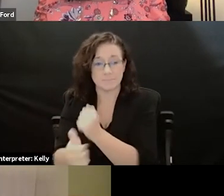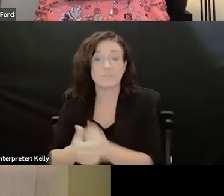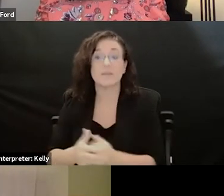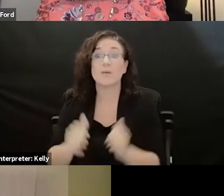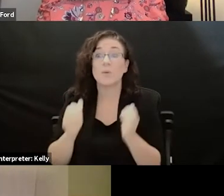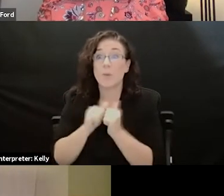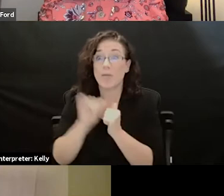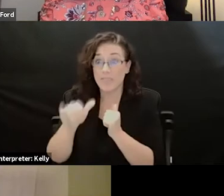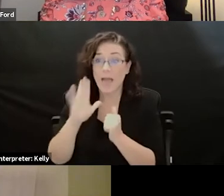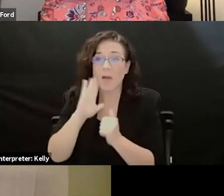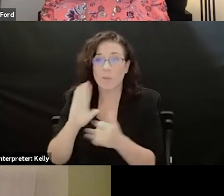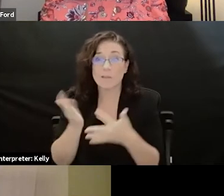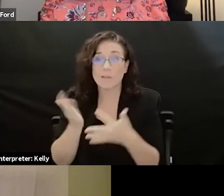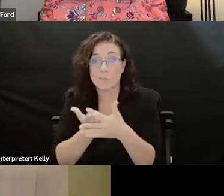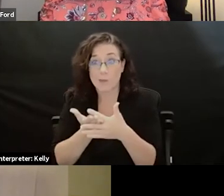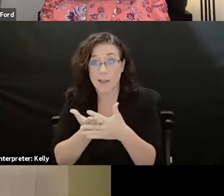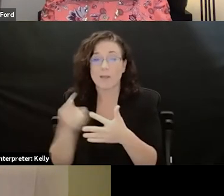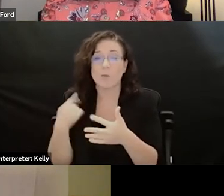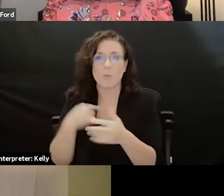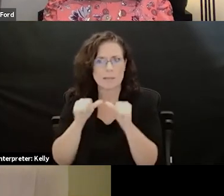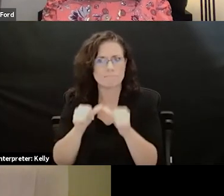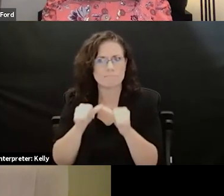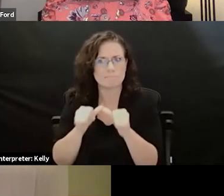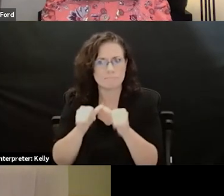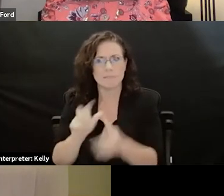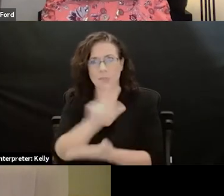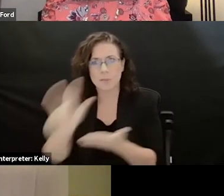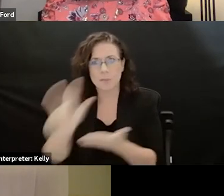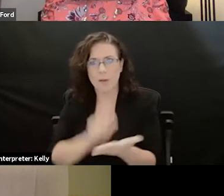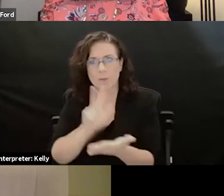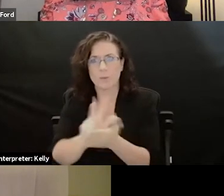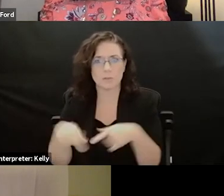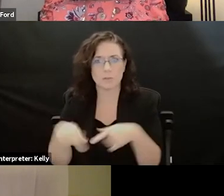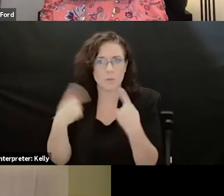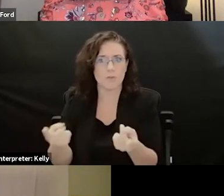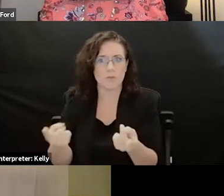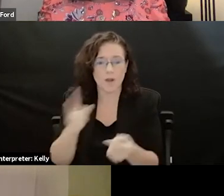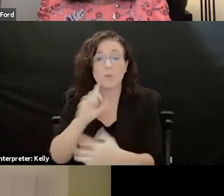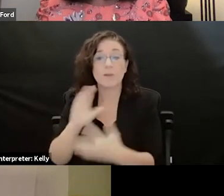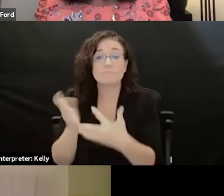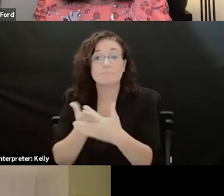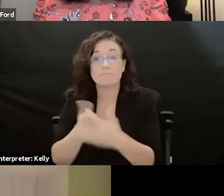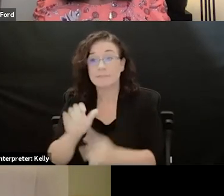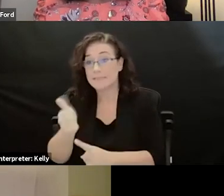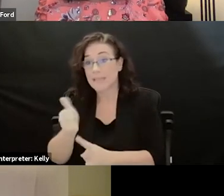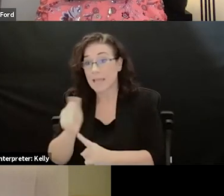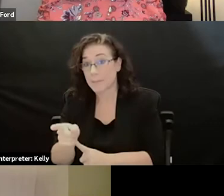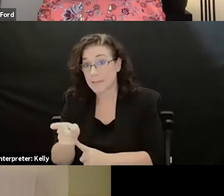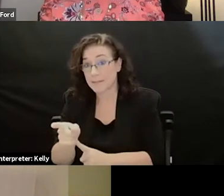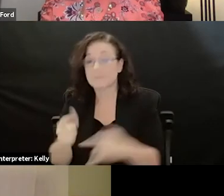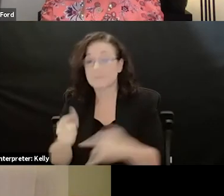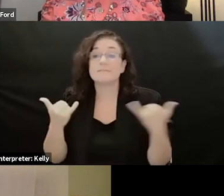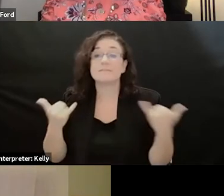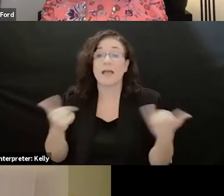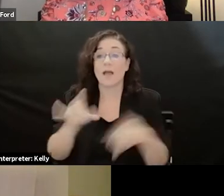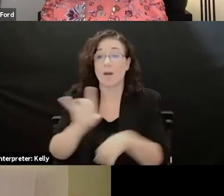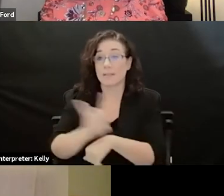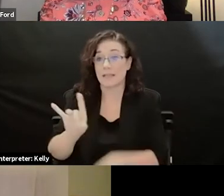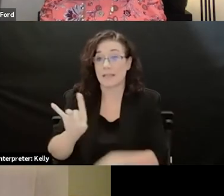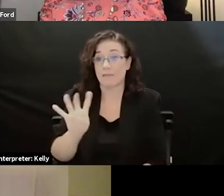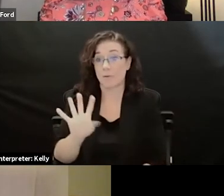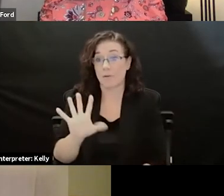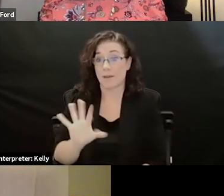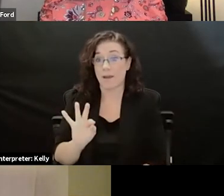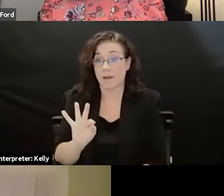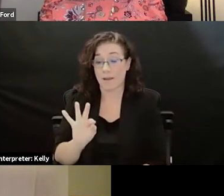take a break this board has been going three hours straight uh so we will take a 10 minute break it is 8 49 and so